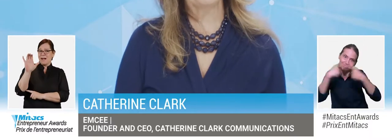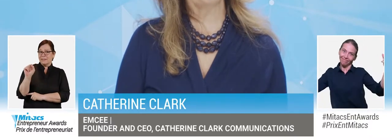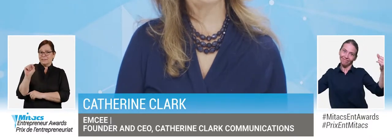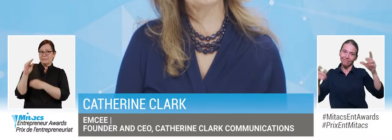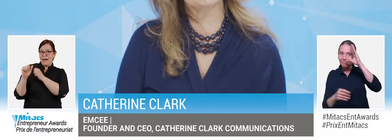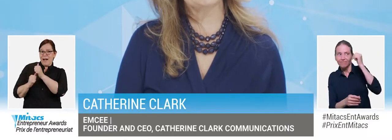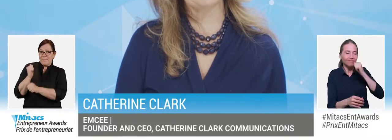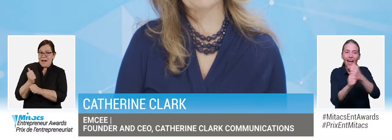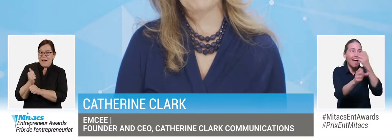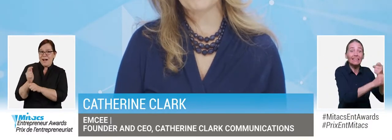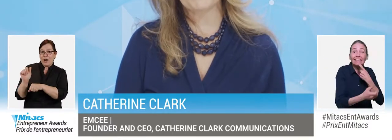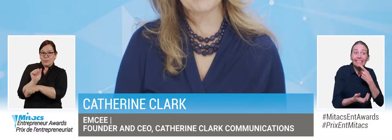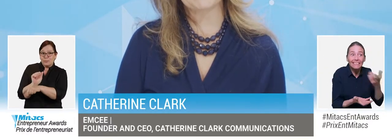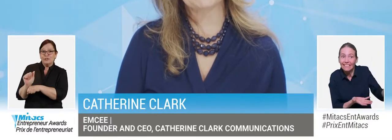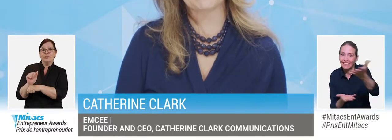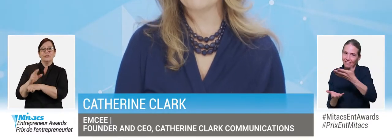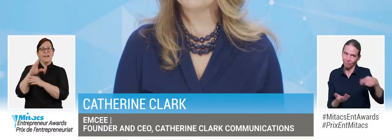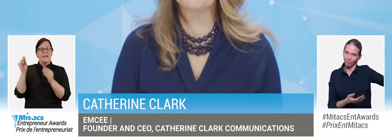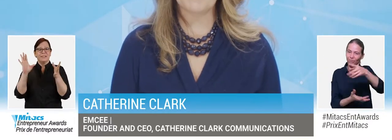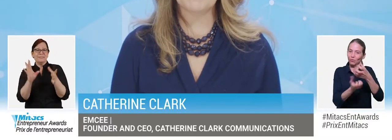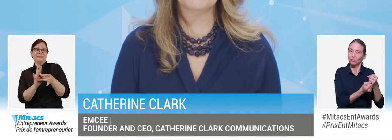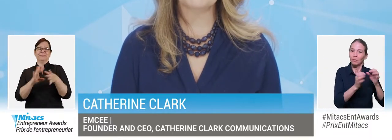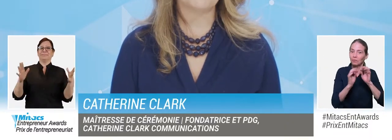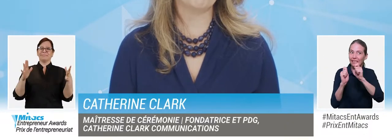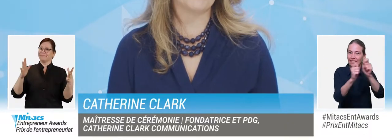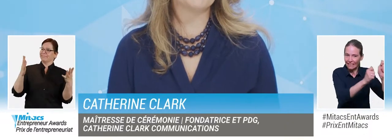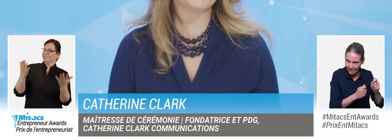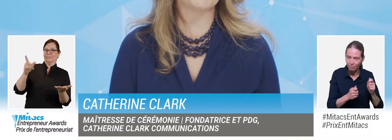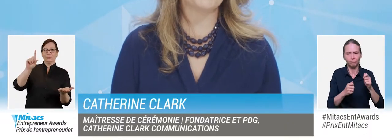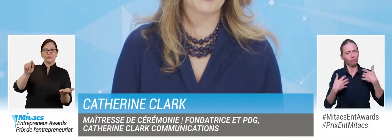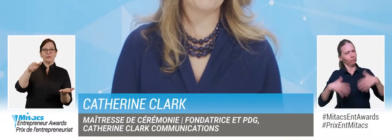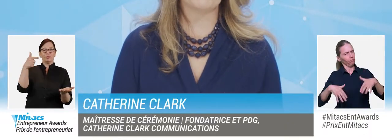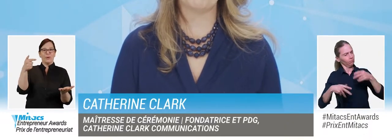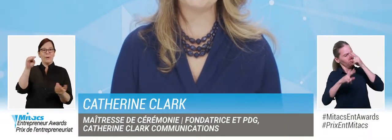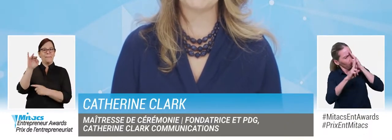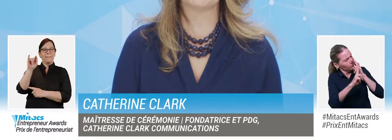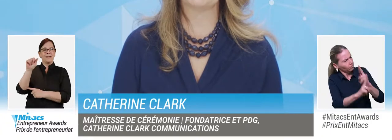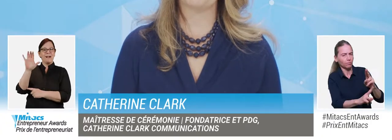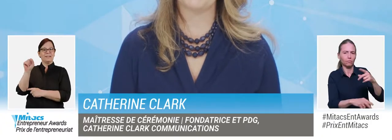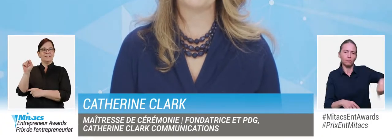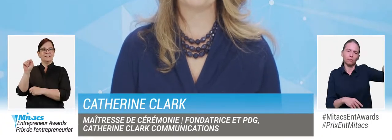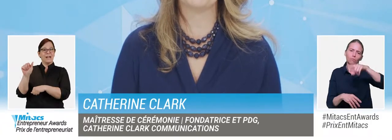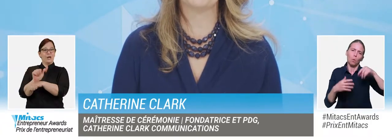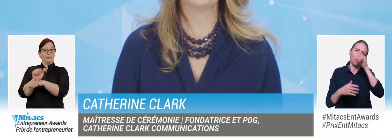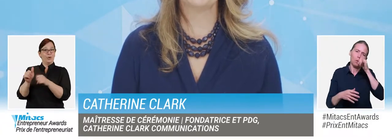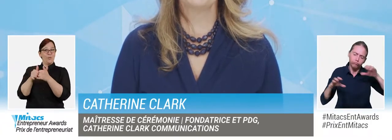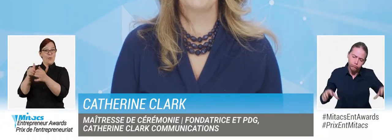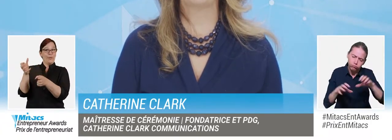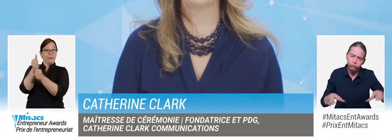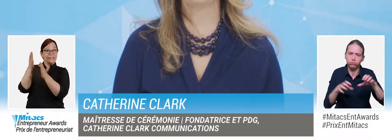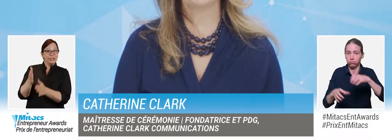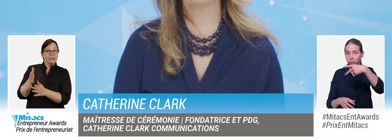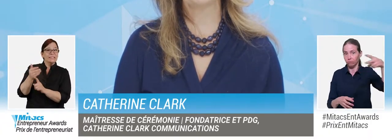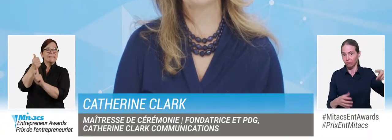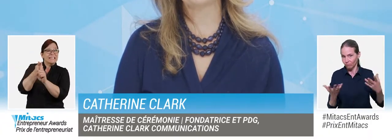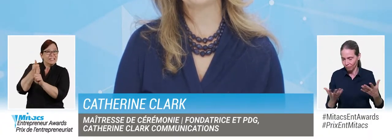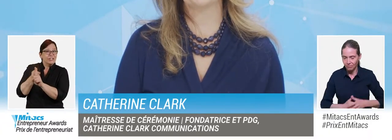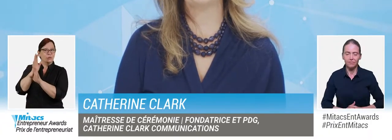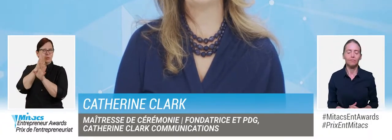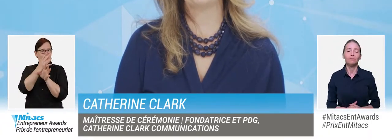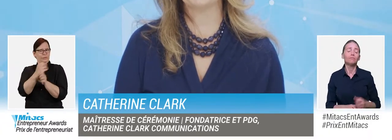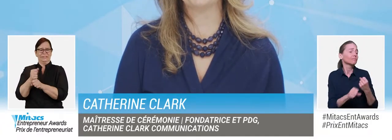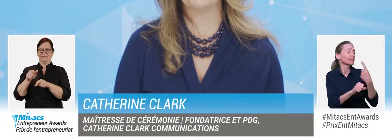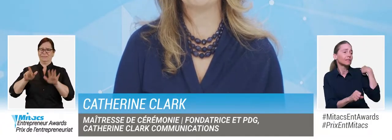The program will consist of special guests and their remarks, a fireside chat with Mitacs alumni entrepreneurs, and the unveiling